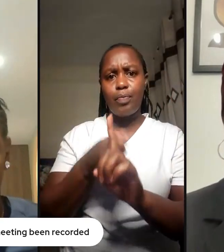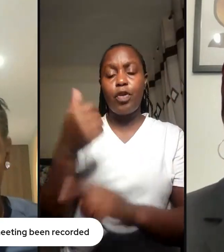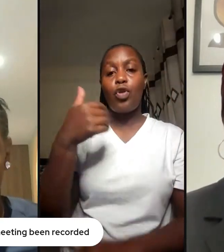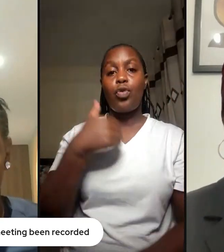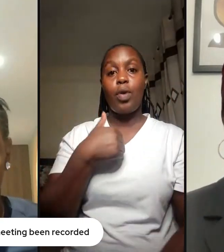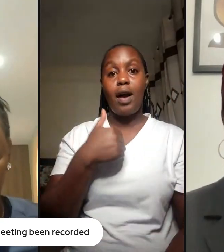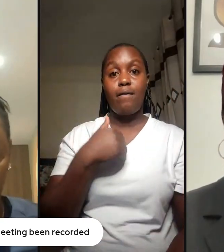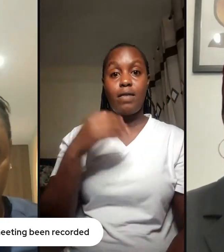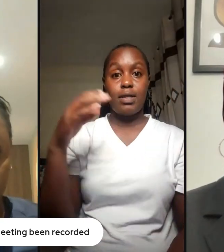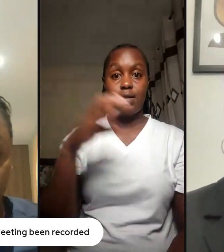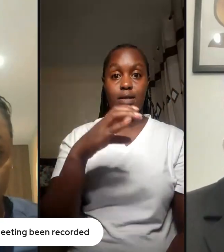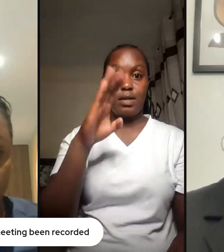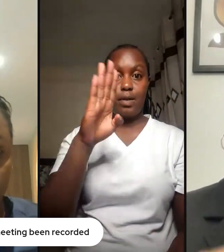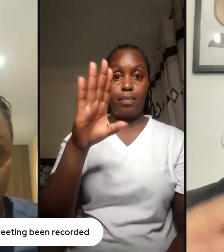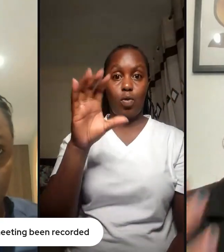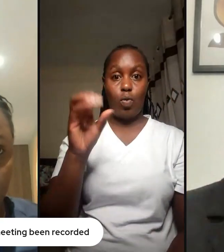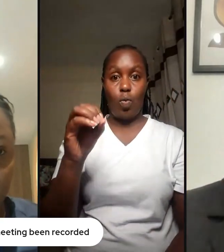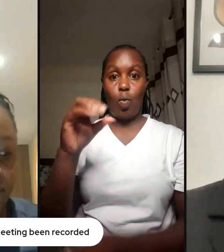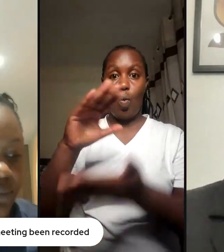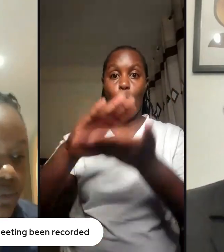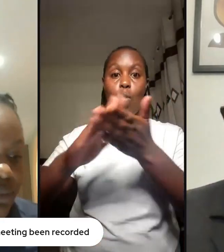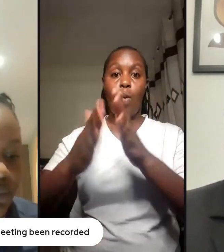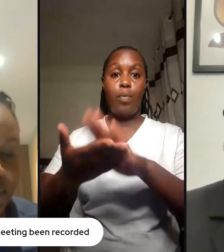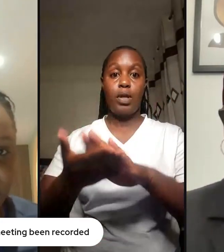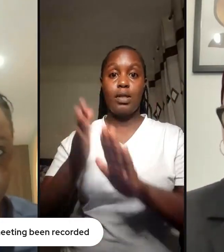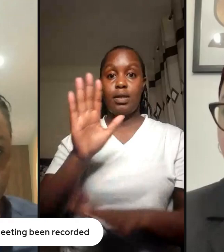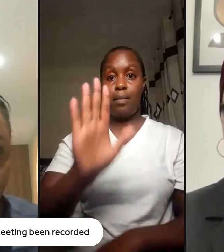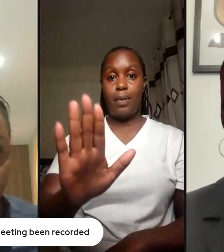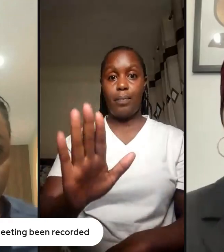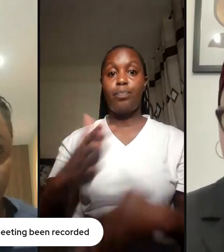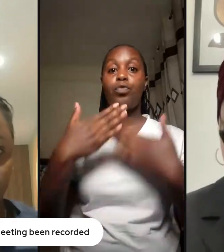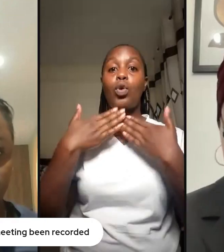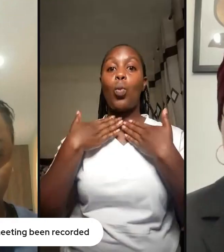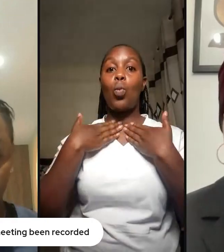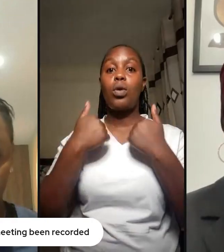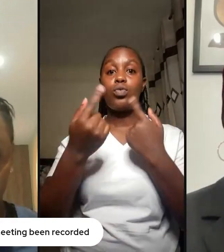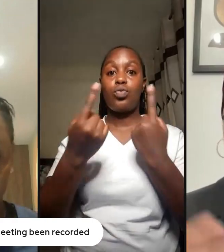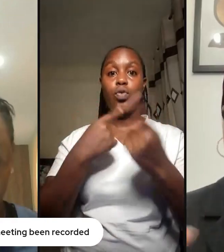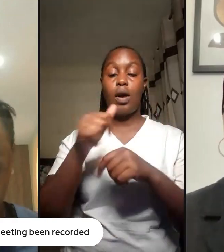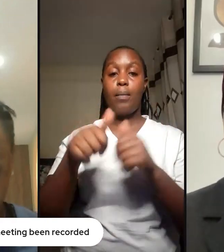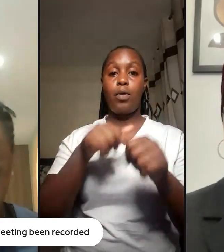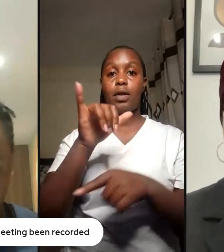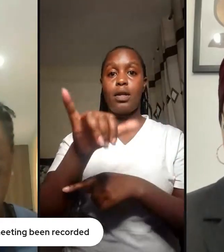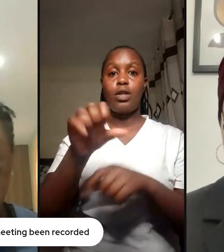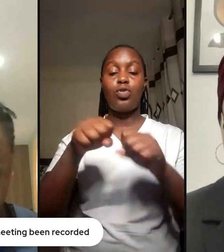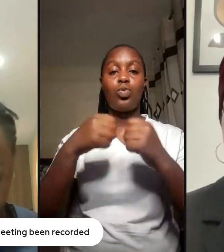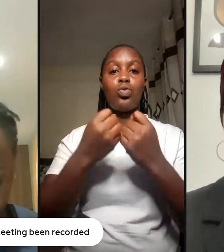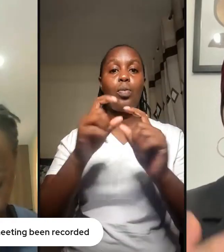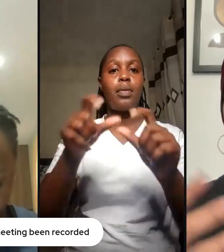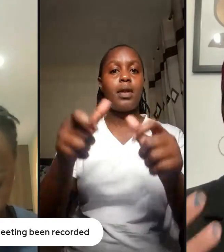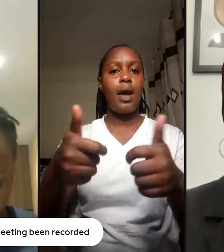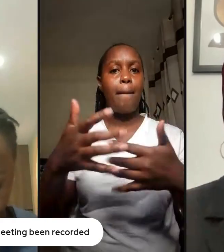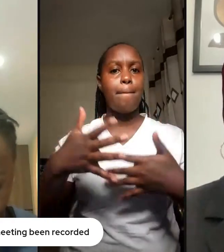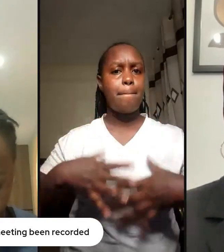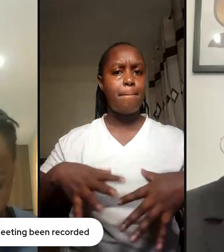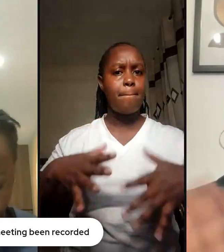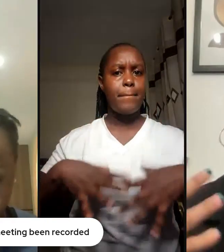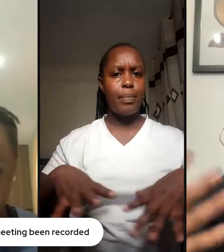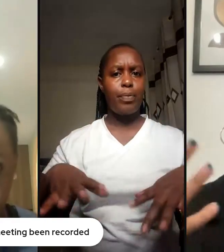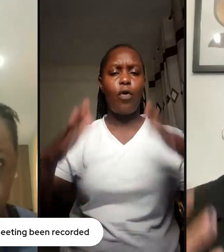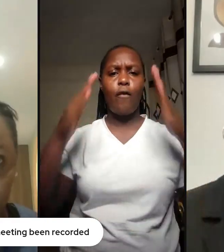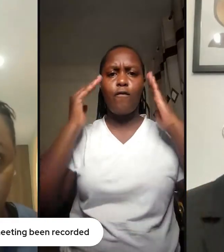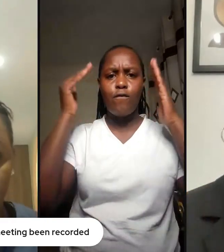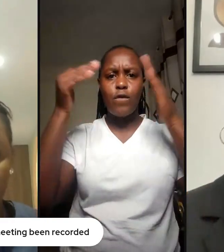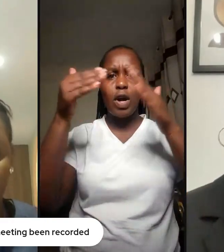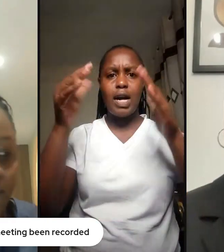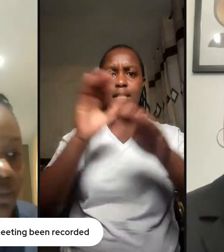community, and you want to talk about it on social media, but people on social media are not giving you the attention because you don't